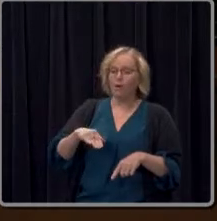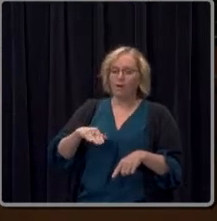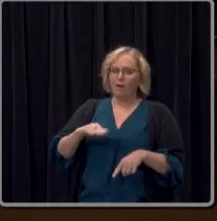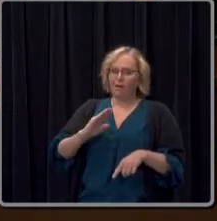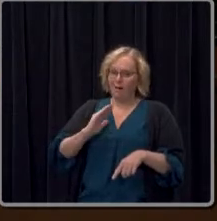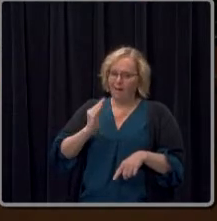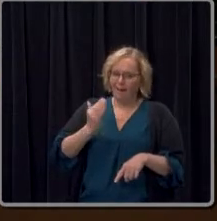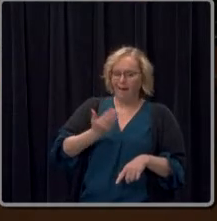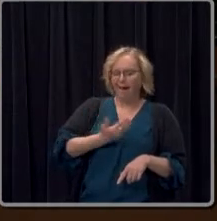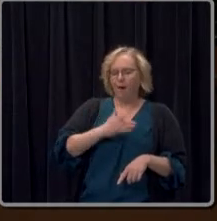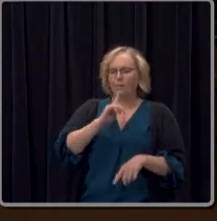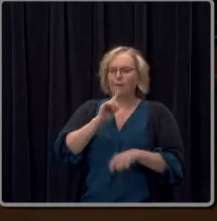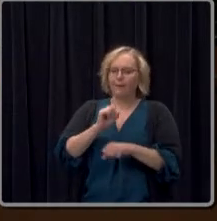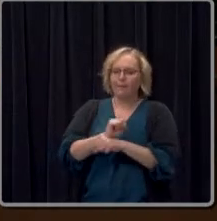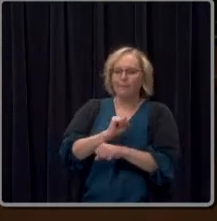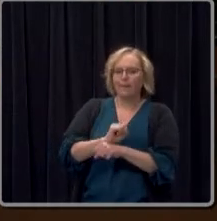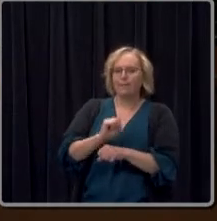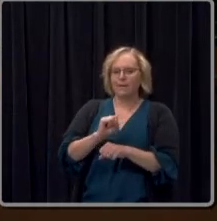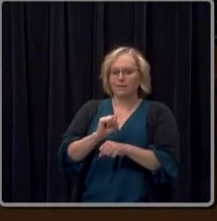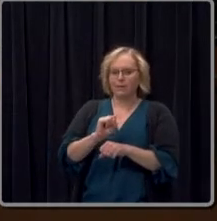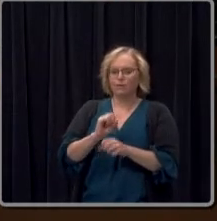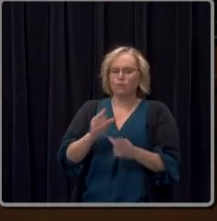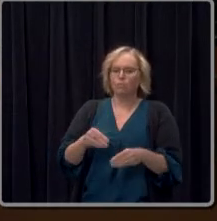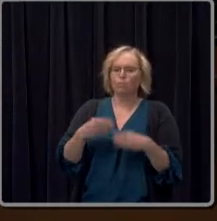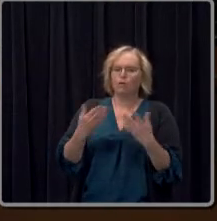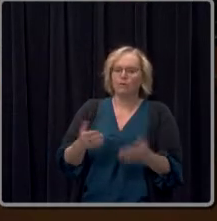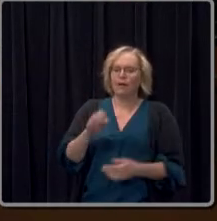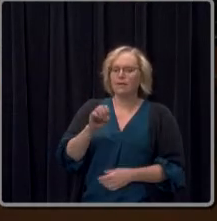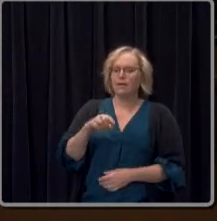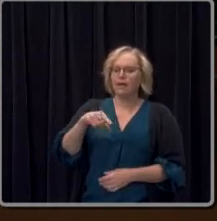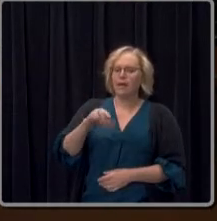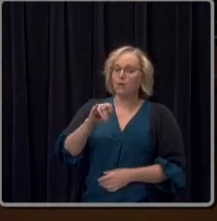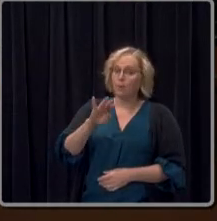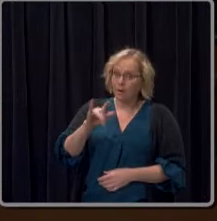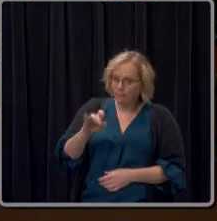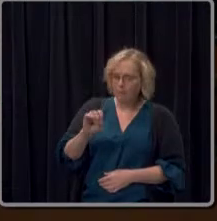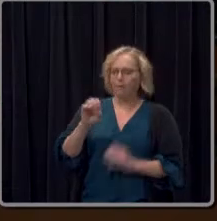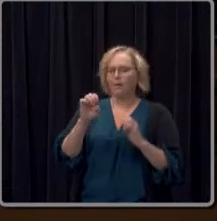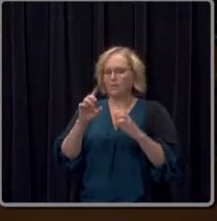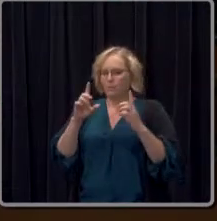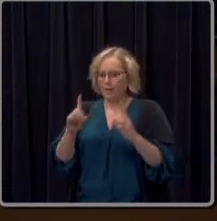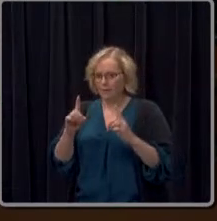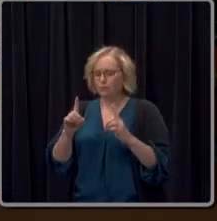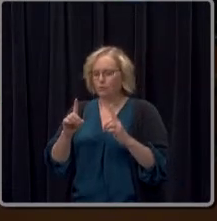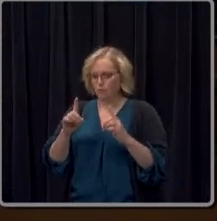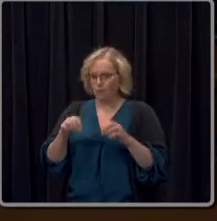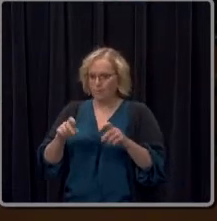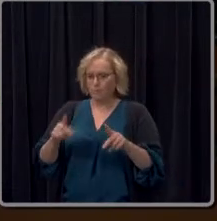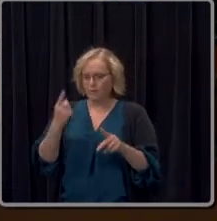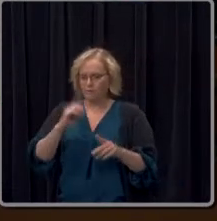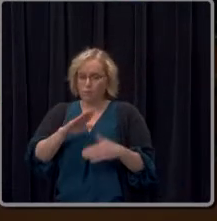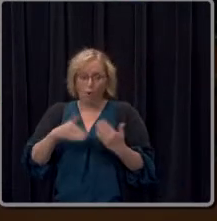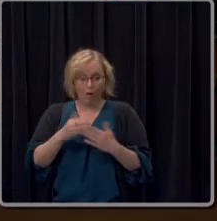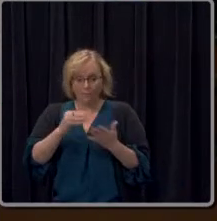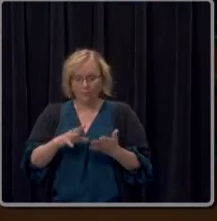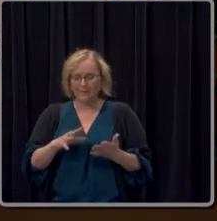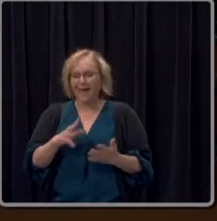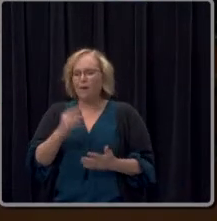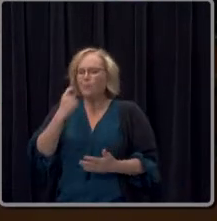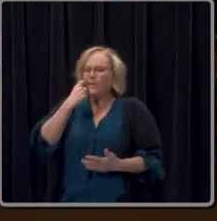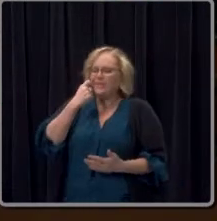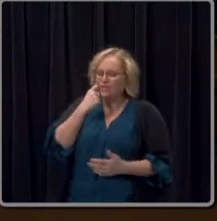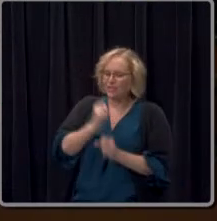to provide equitable educational opportunities for all students. And we just made this harder on those